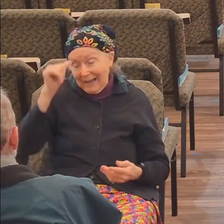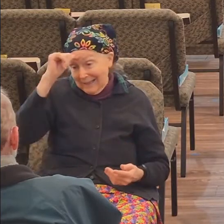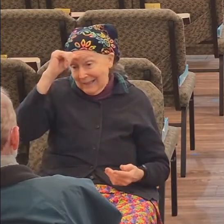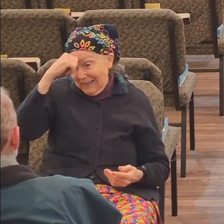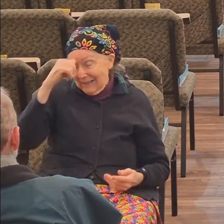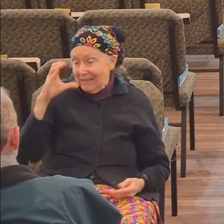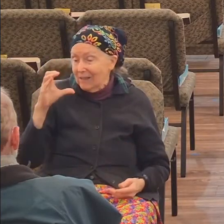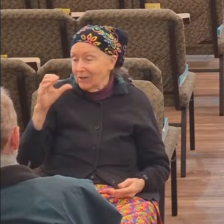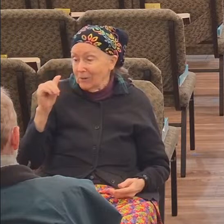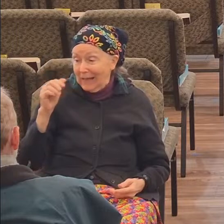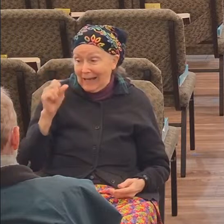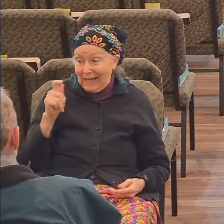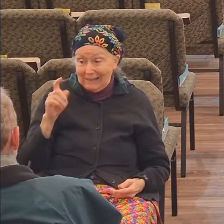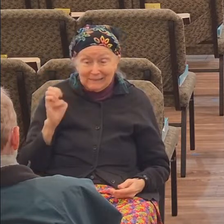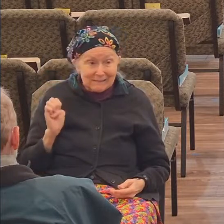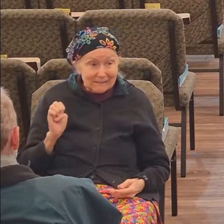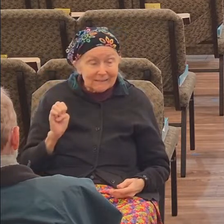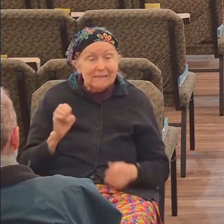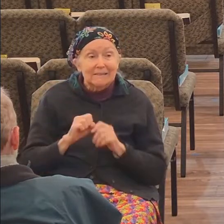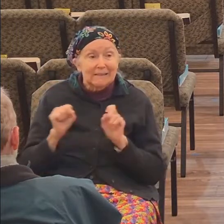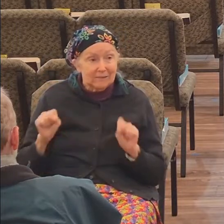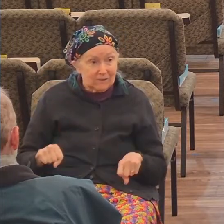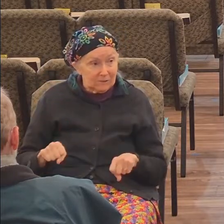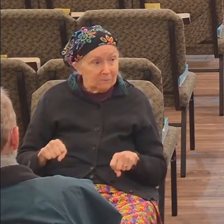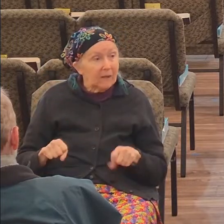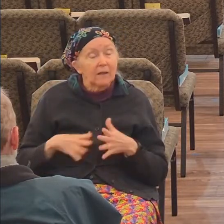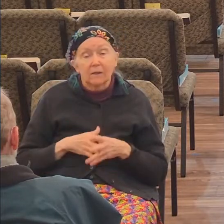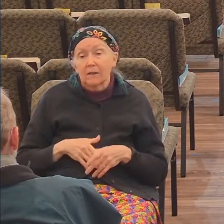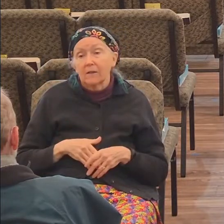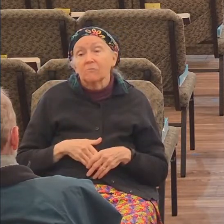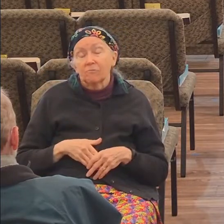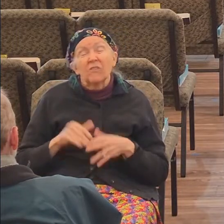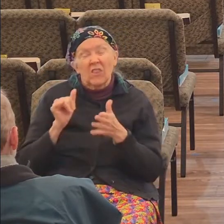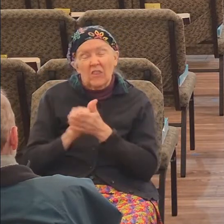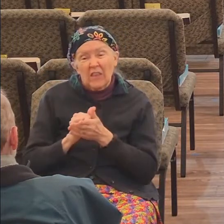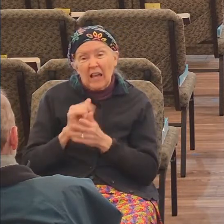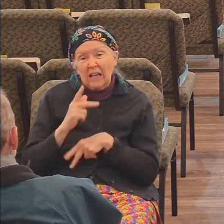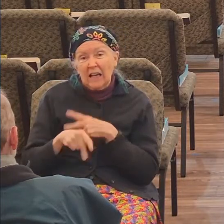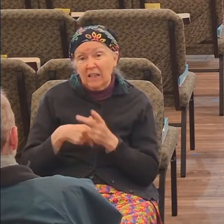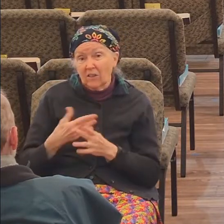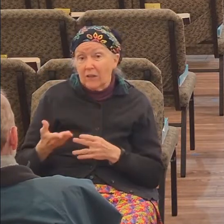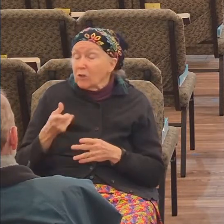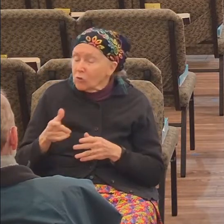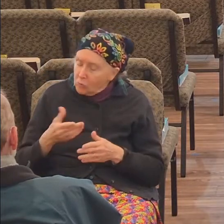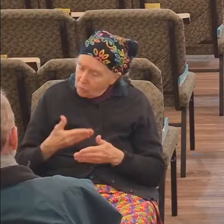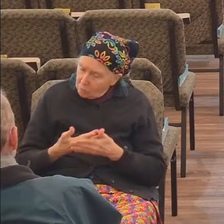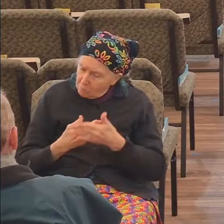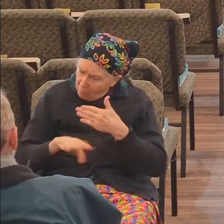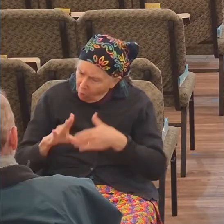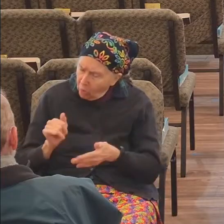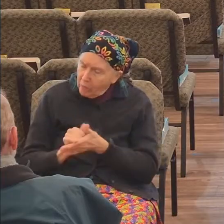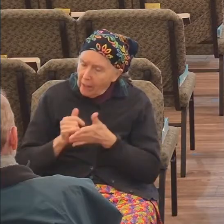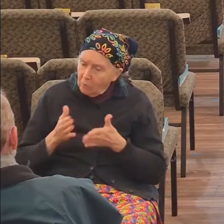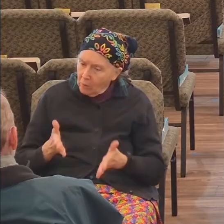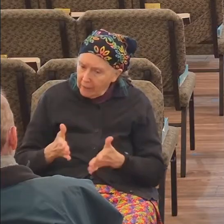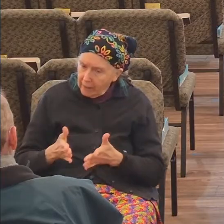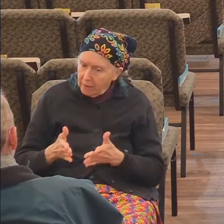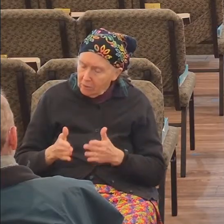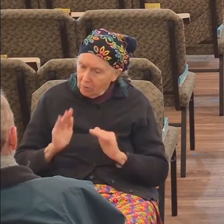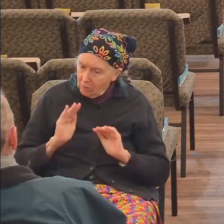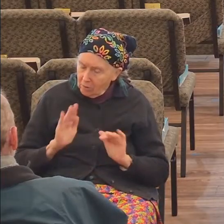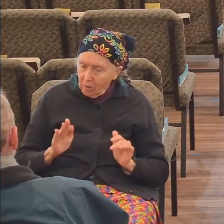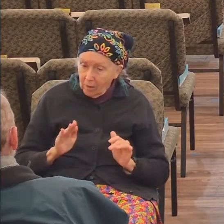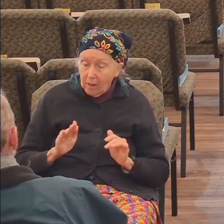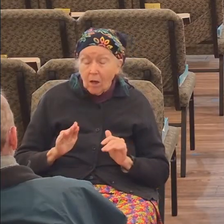Collective cultures? That's this. Okay? You're born with that. Okay? Paul utilizes the things that